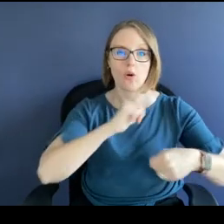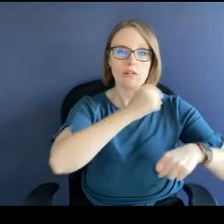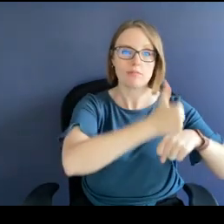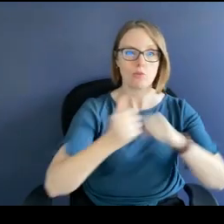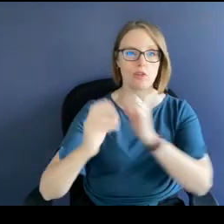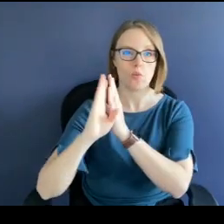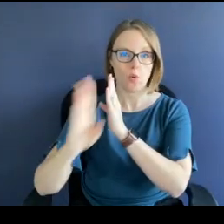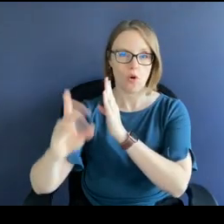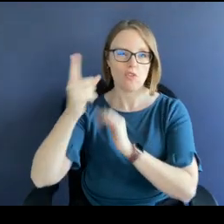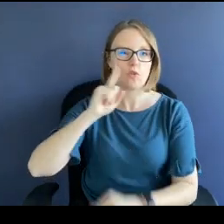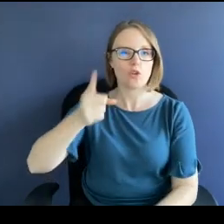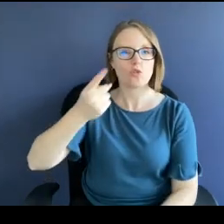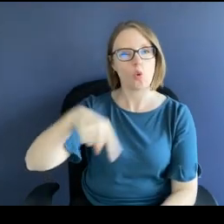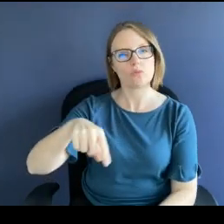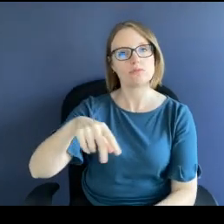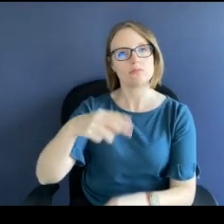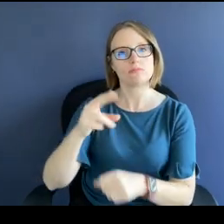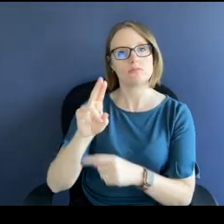kitchens.